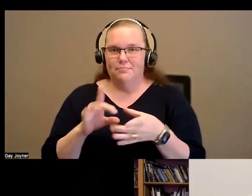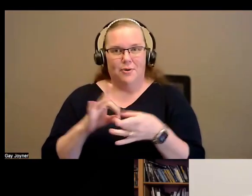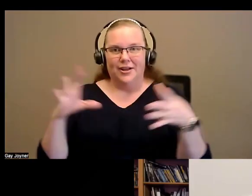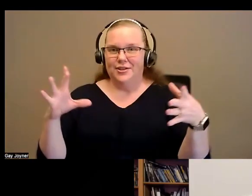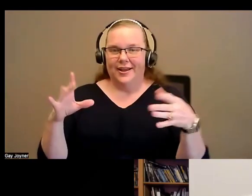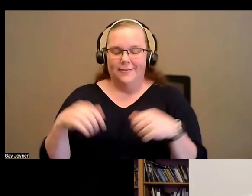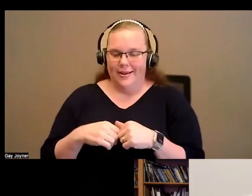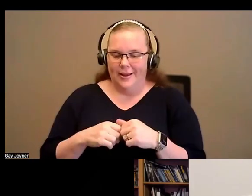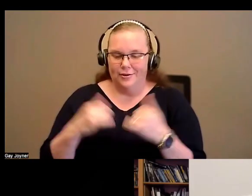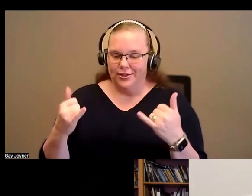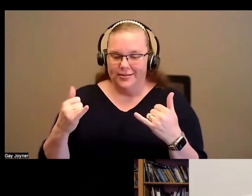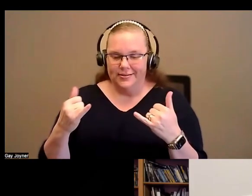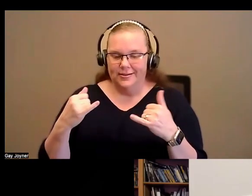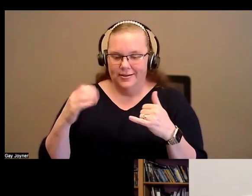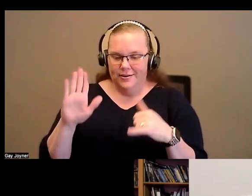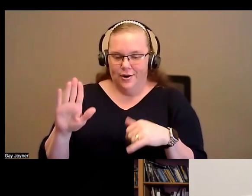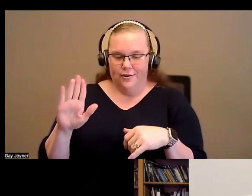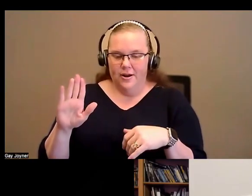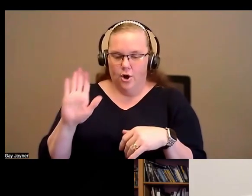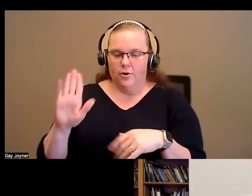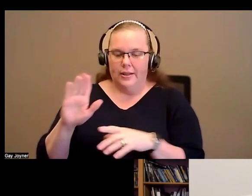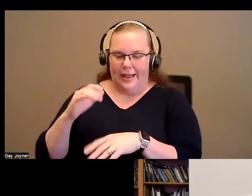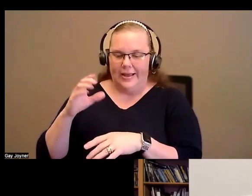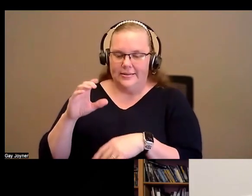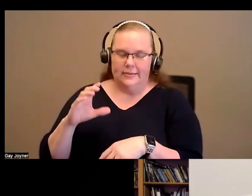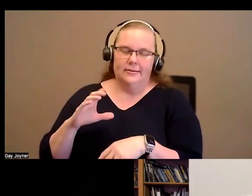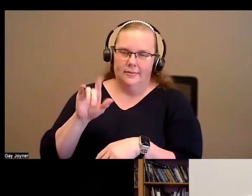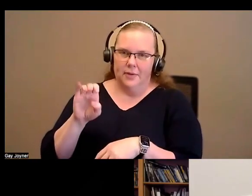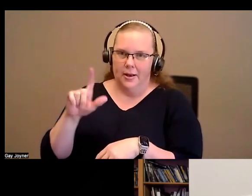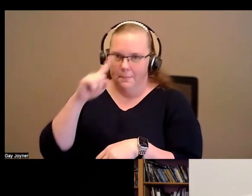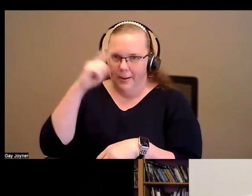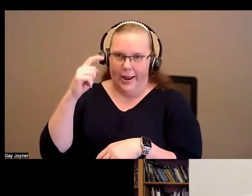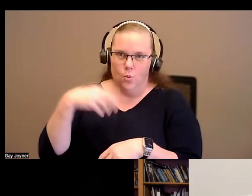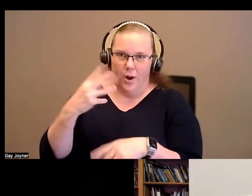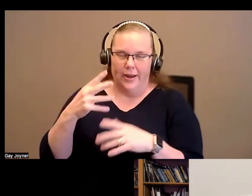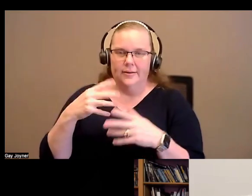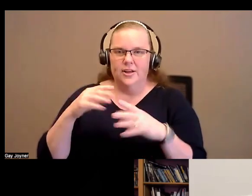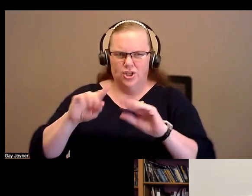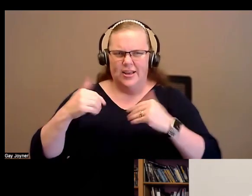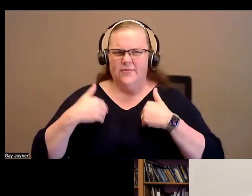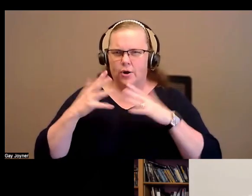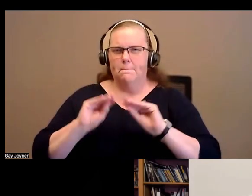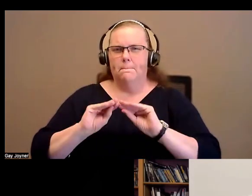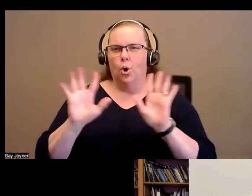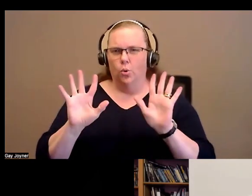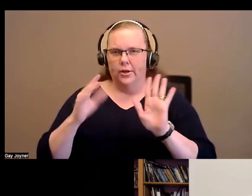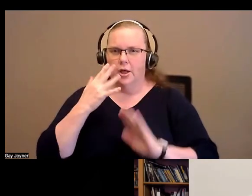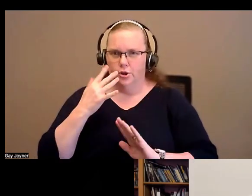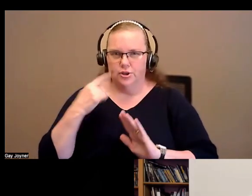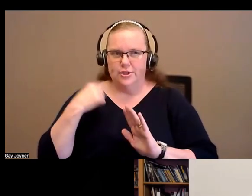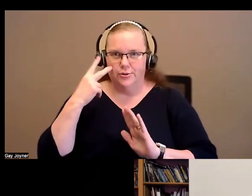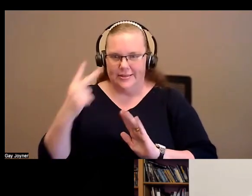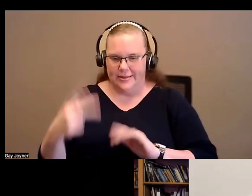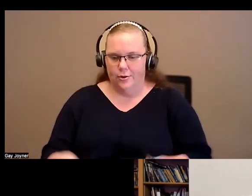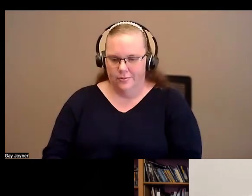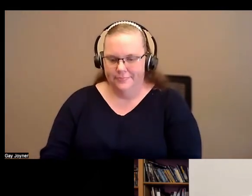just branched out. And now she is her classic black, white. She has very bold colors,